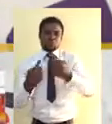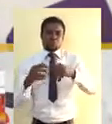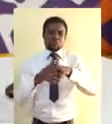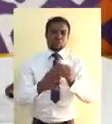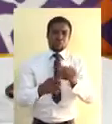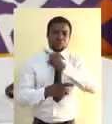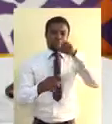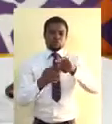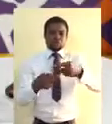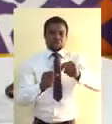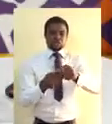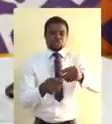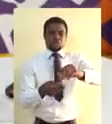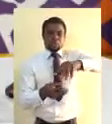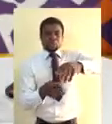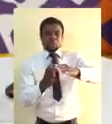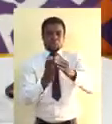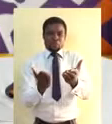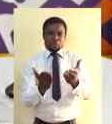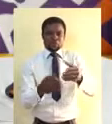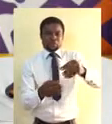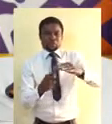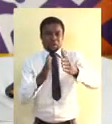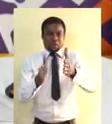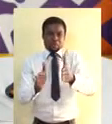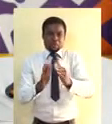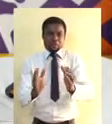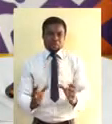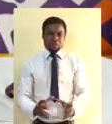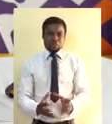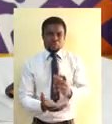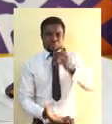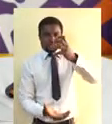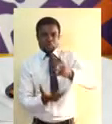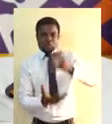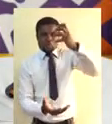Also, when you try to open the bottle, gently,